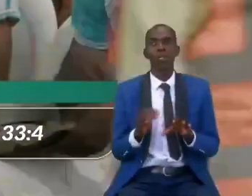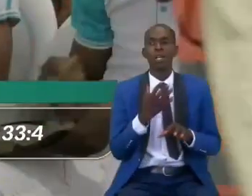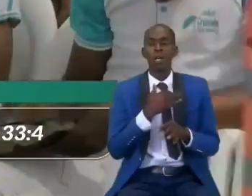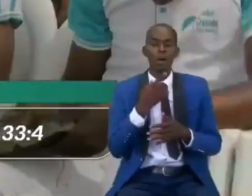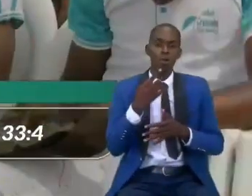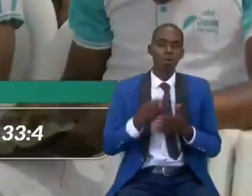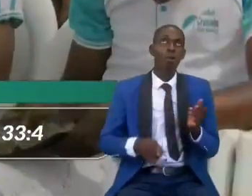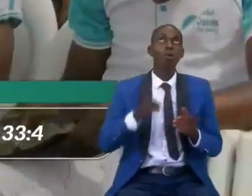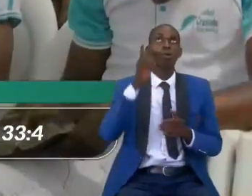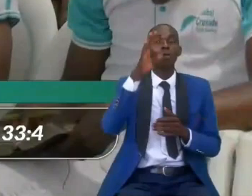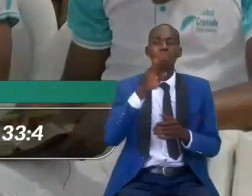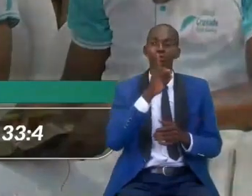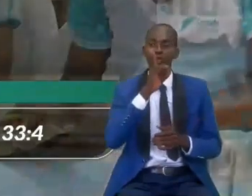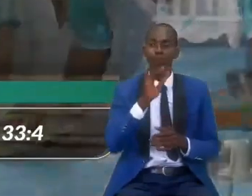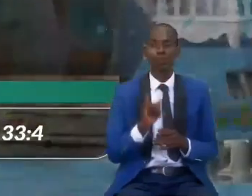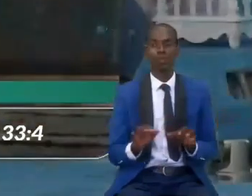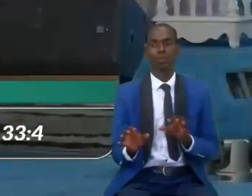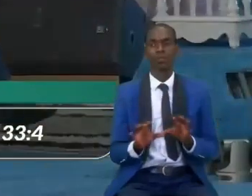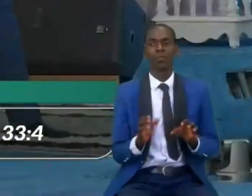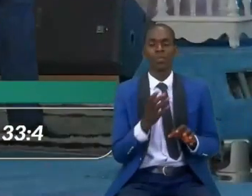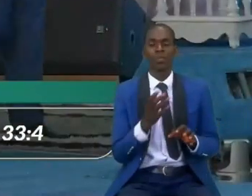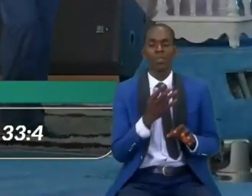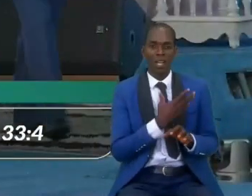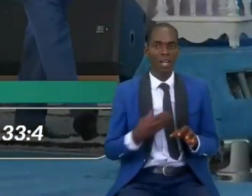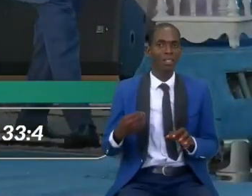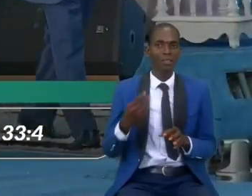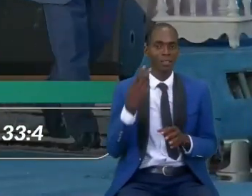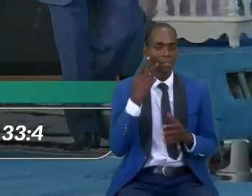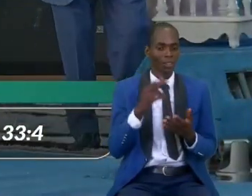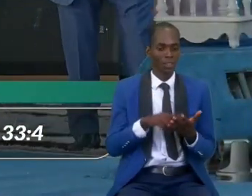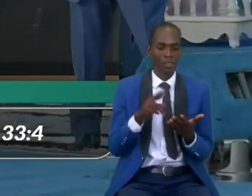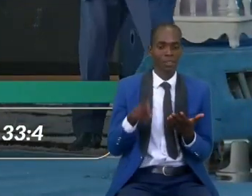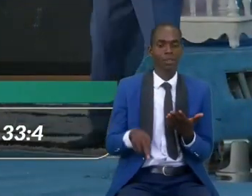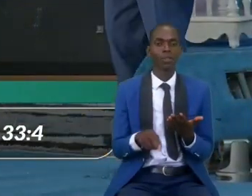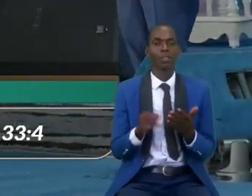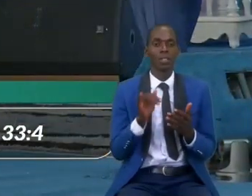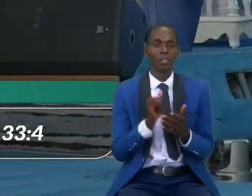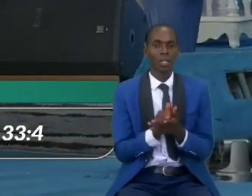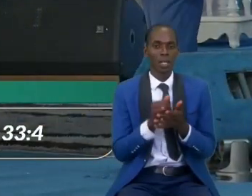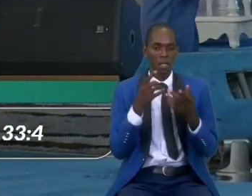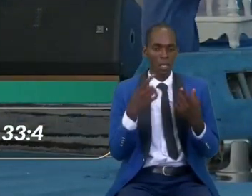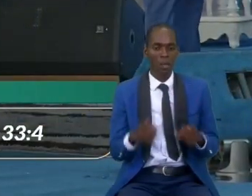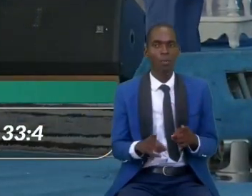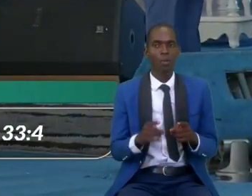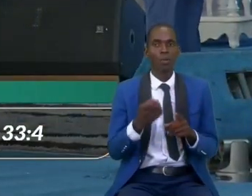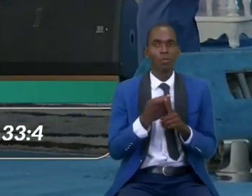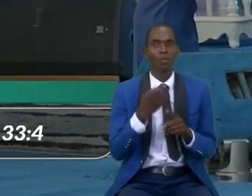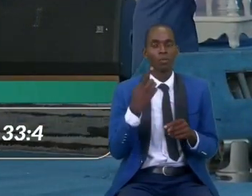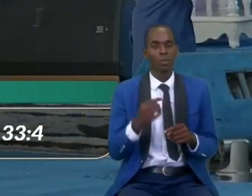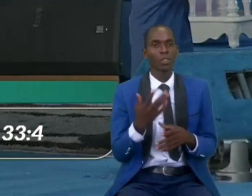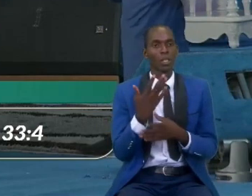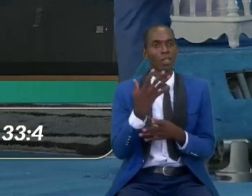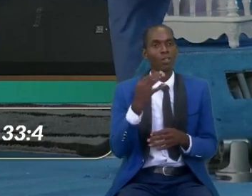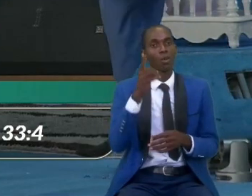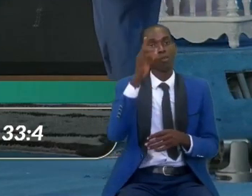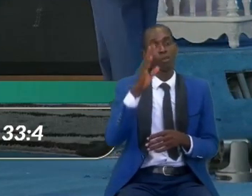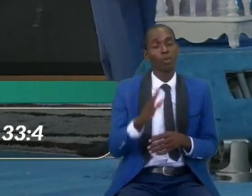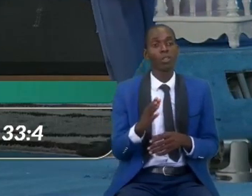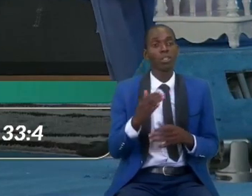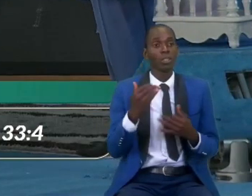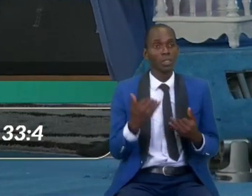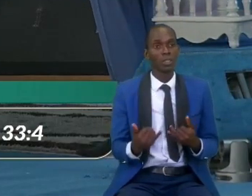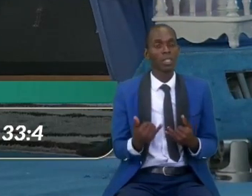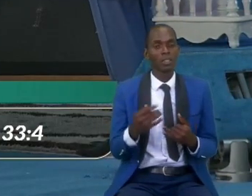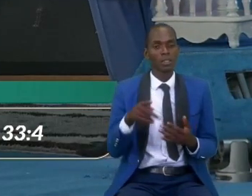that came from the hand of God, the psalmist now records for us in Psalm 139, verse 14.